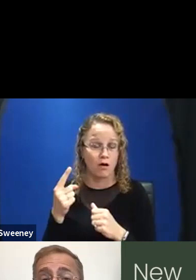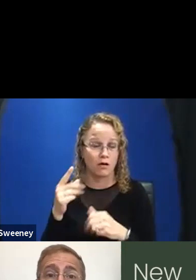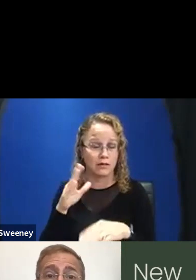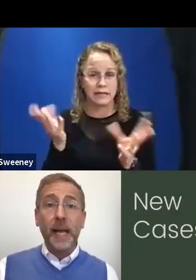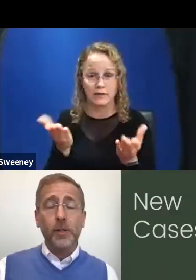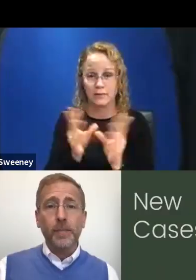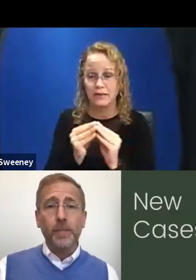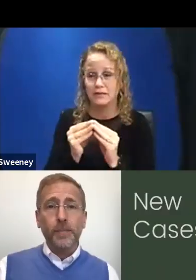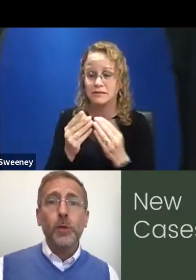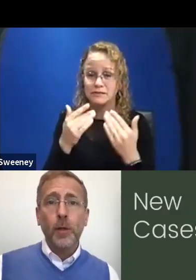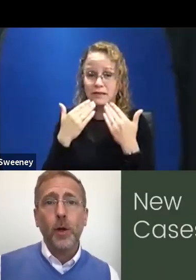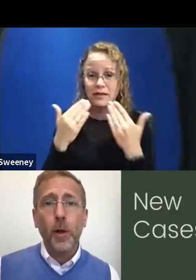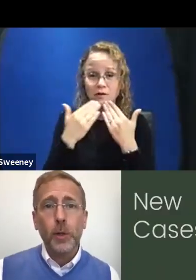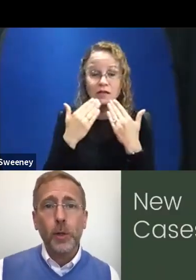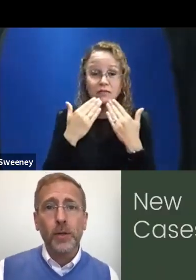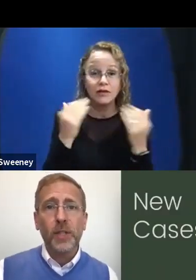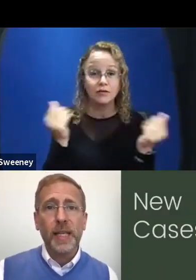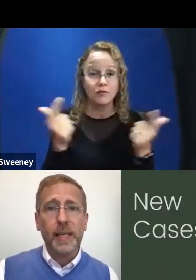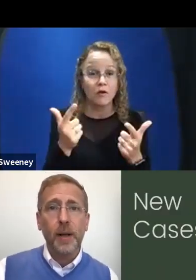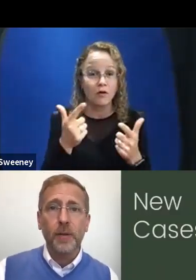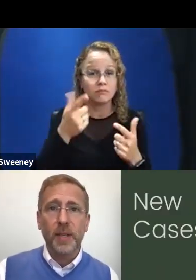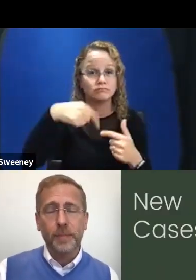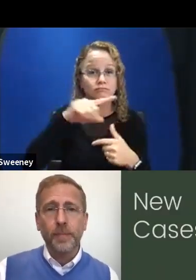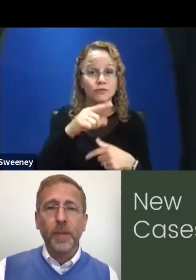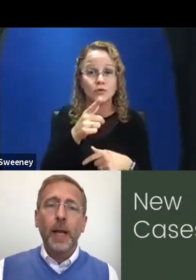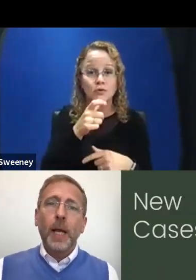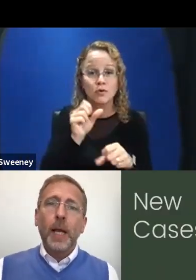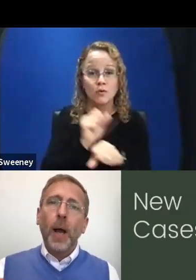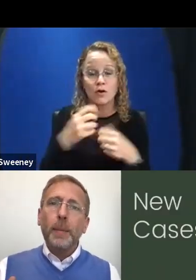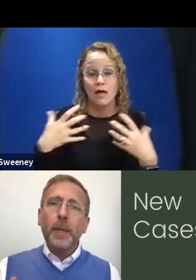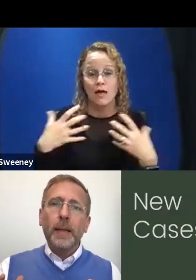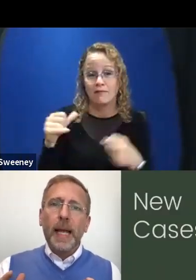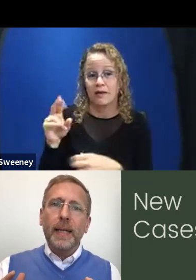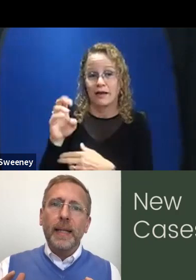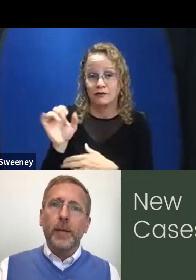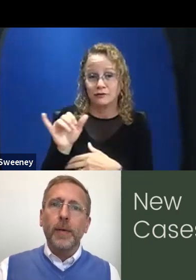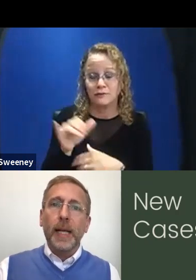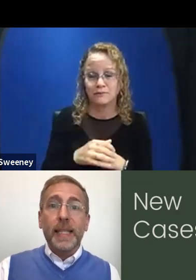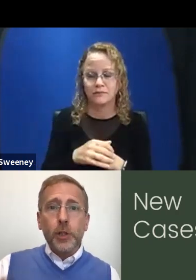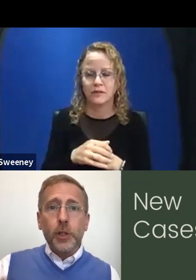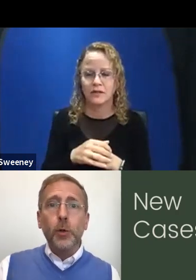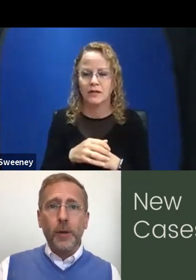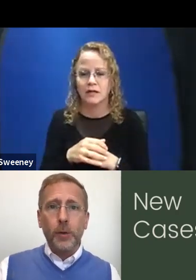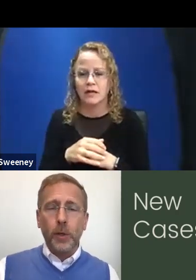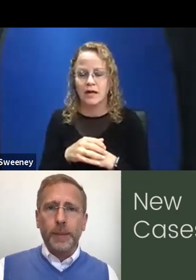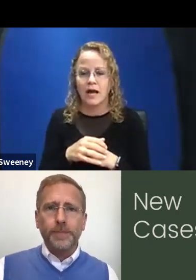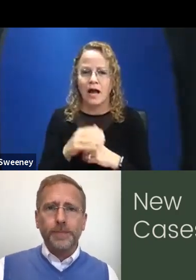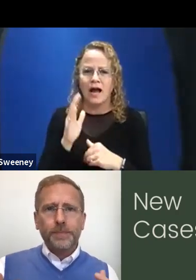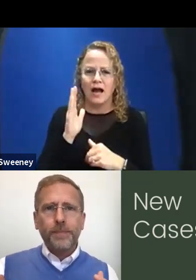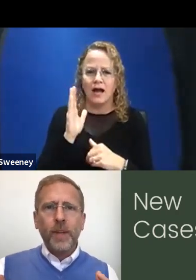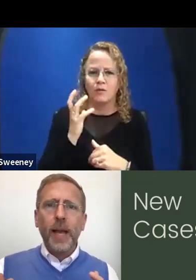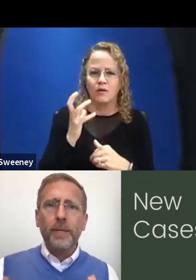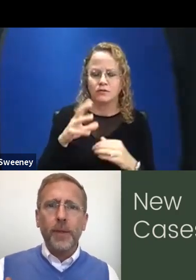you, and to thank you to everybody else who's on the call who works in healthcare. So I'm going to lay a little bit of additional